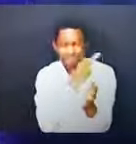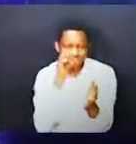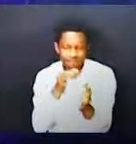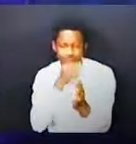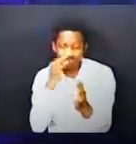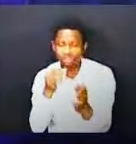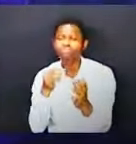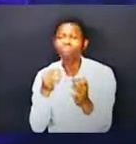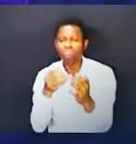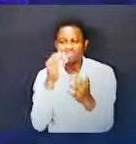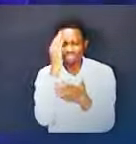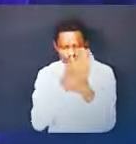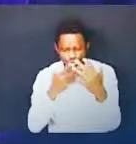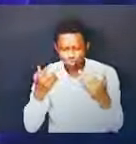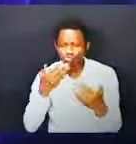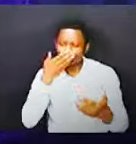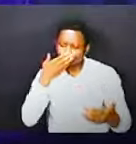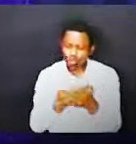happen.